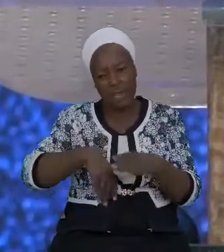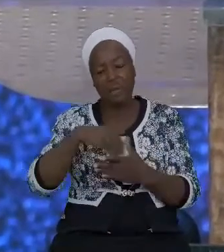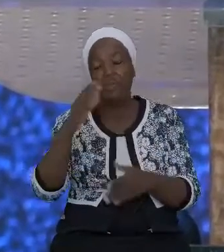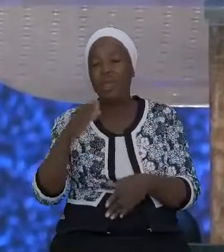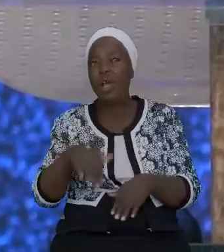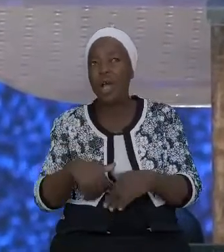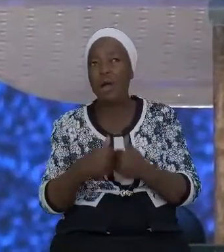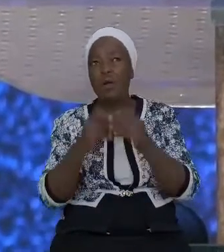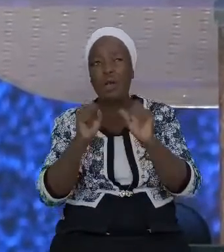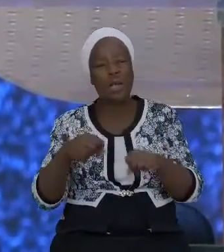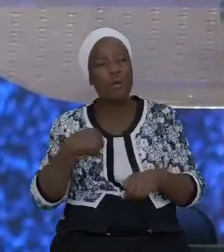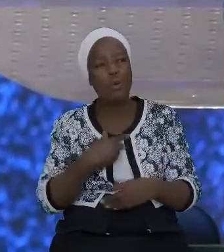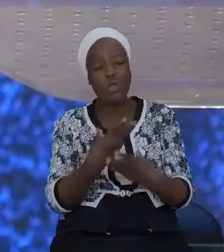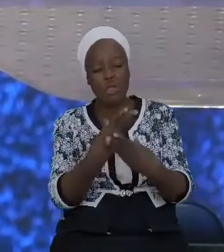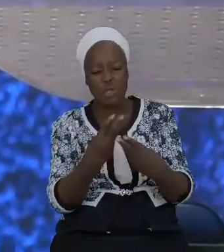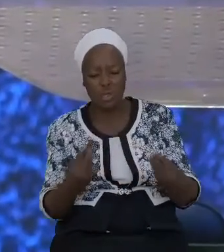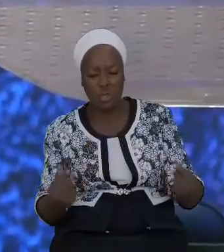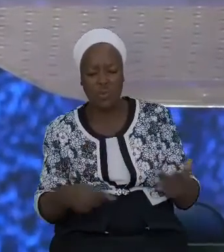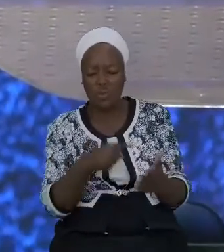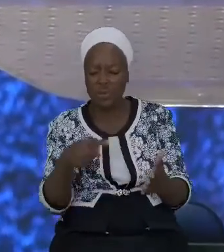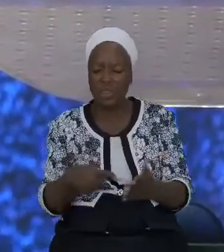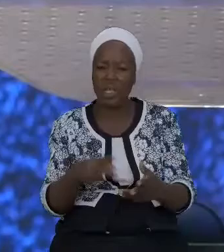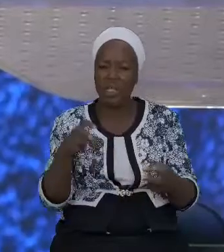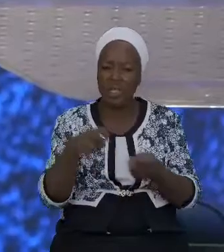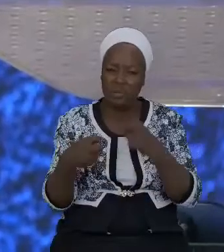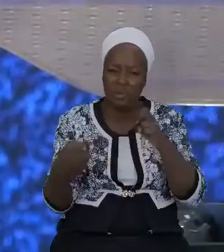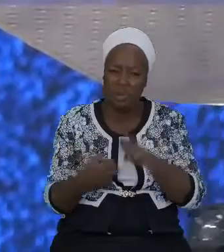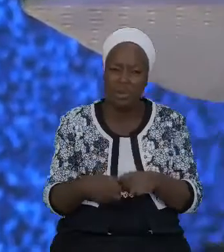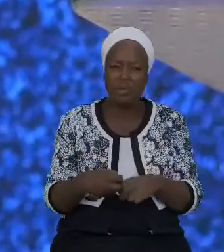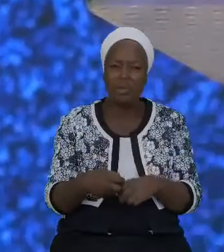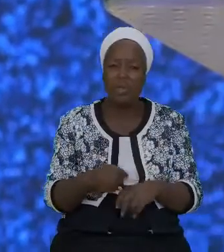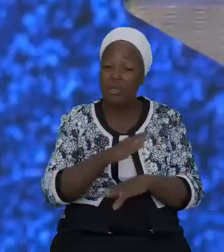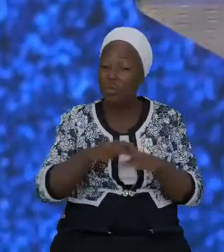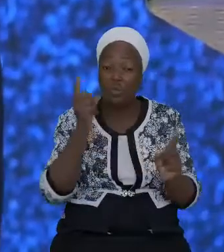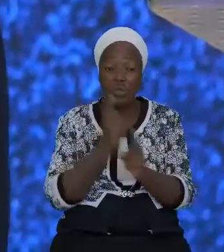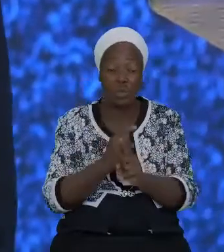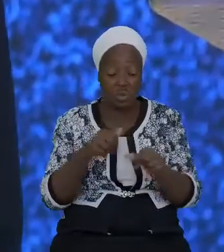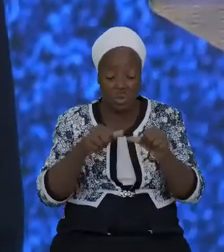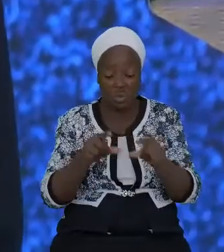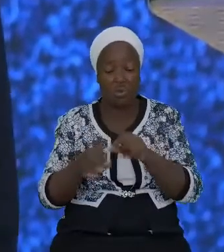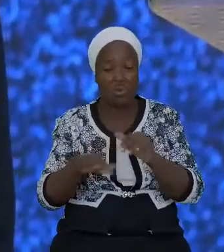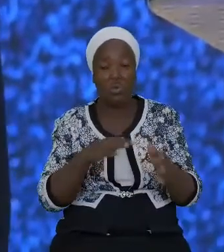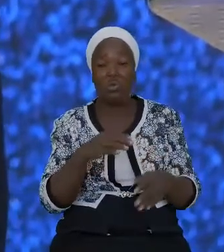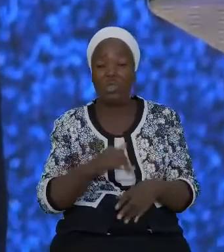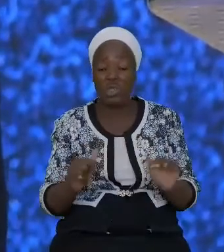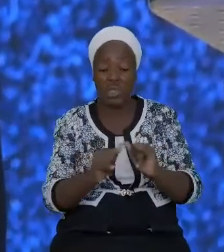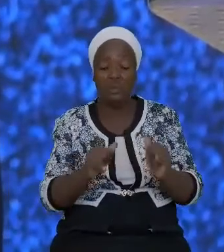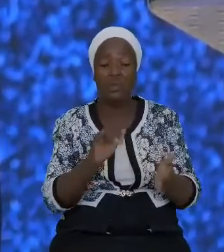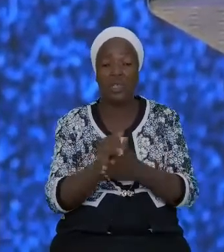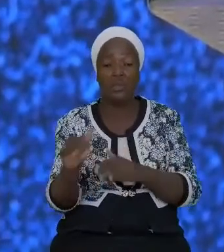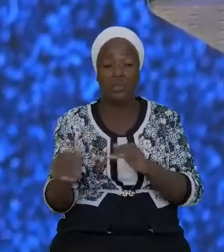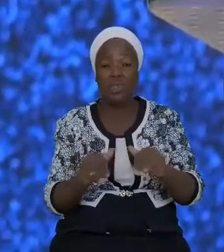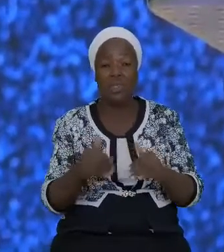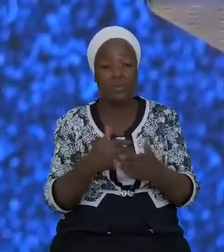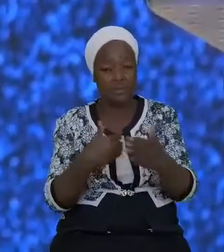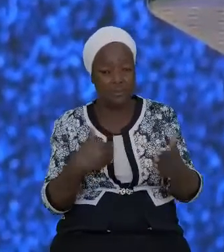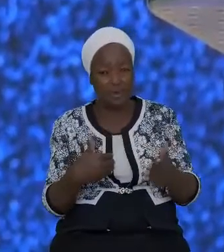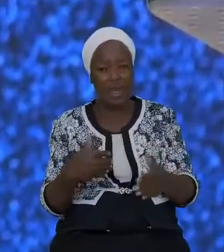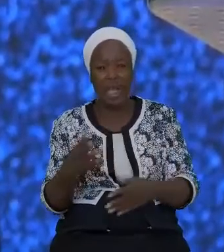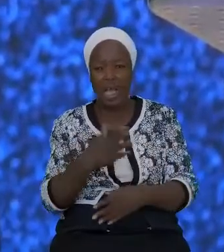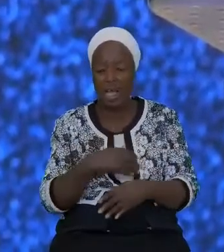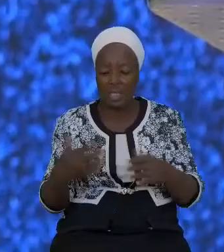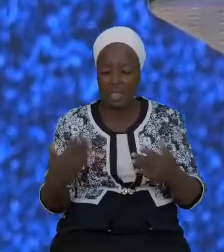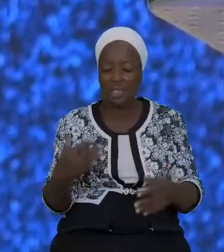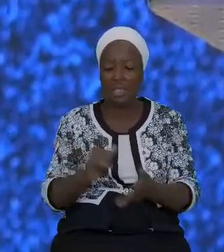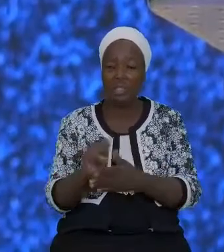resolve this problem. Don't just keep on doing the same thing that you did before. And the thing